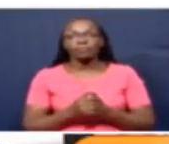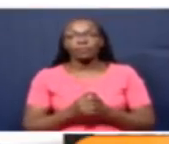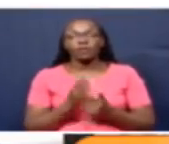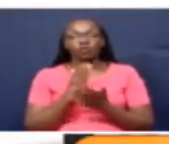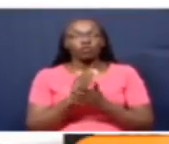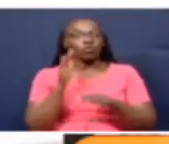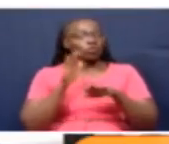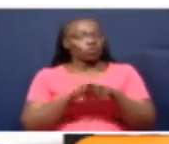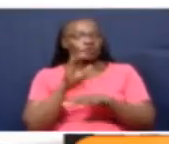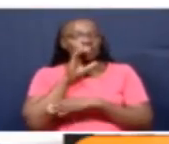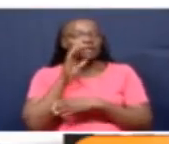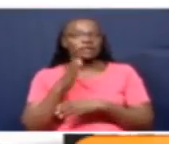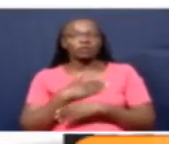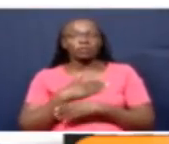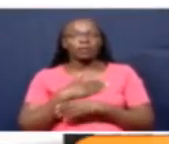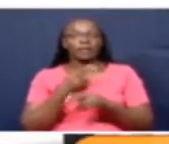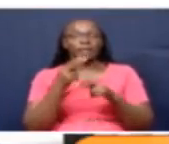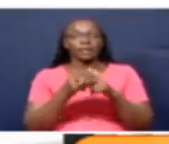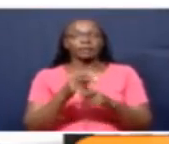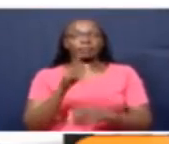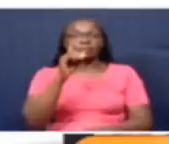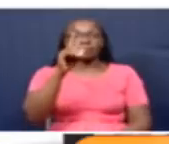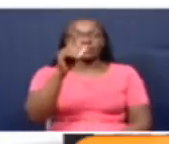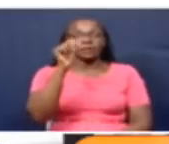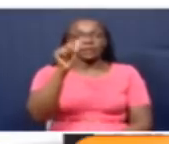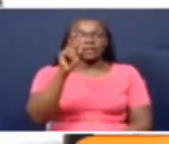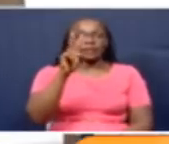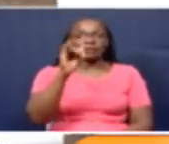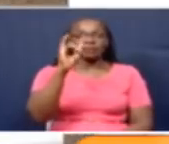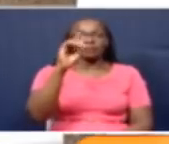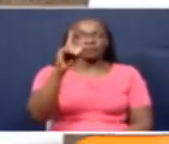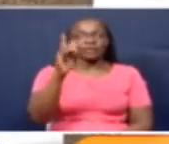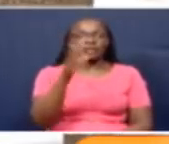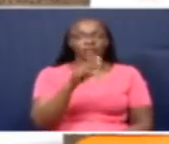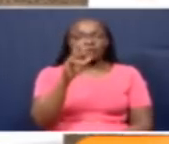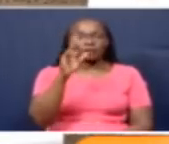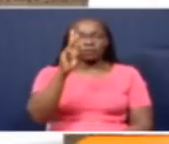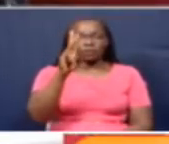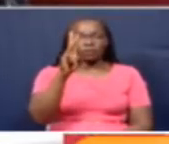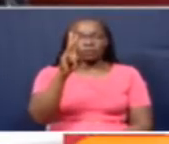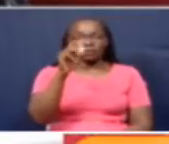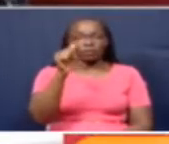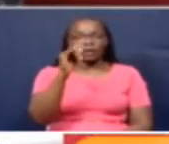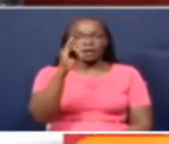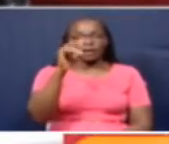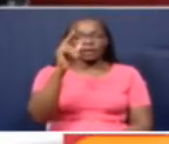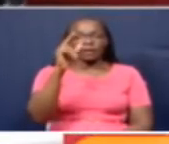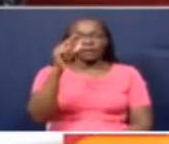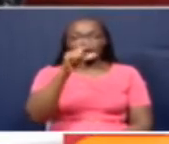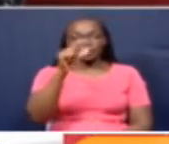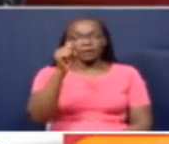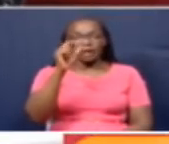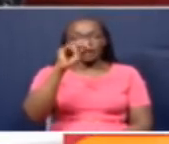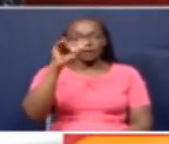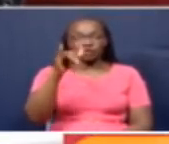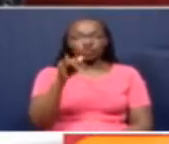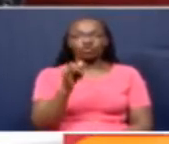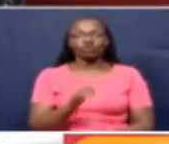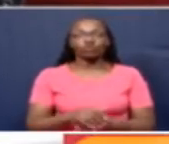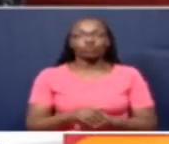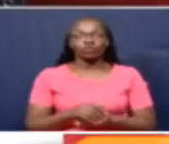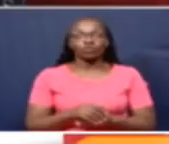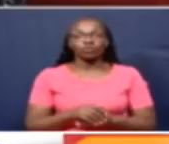of mine called David Waiganjo Koinange. David Waiganjo? You know him? But he must be an old guy now. He's not that old. No,